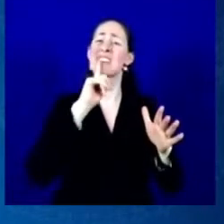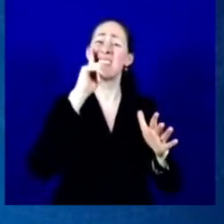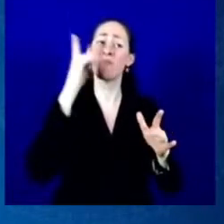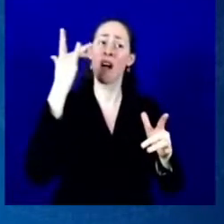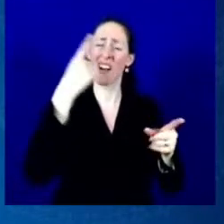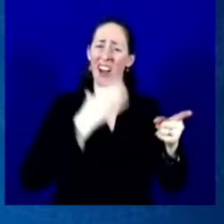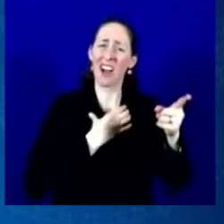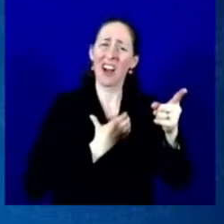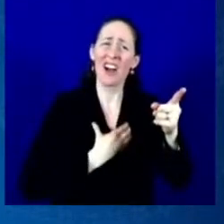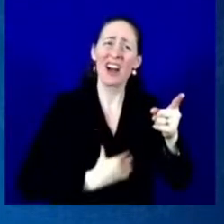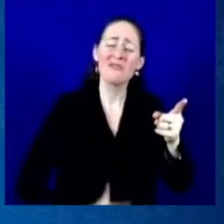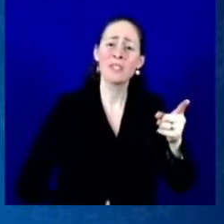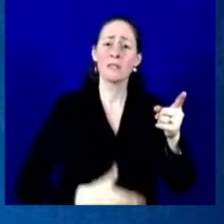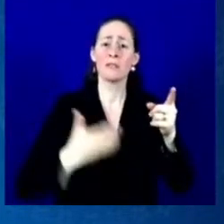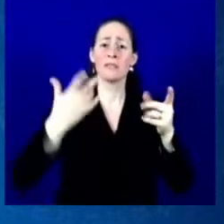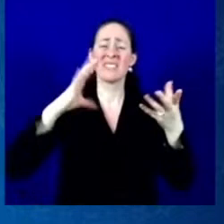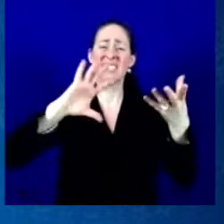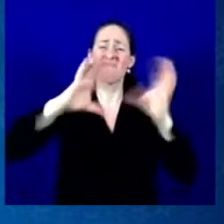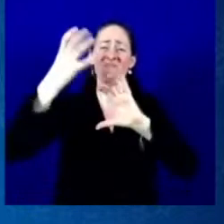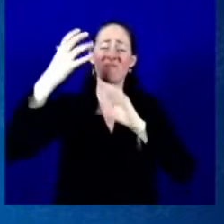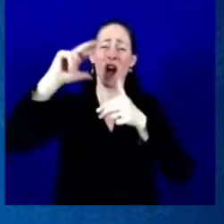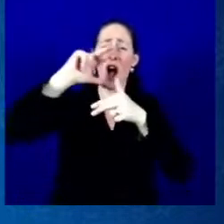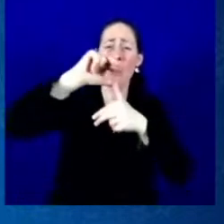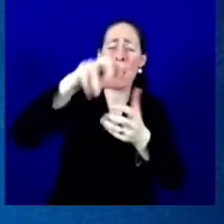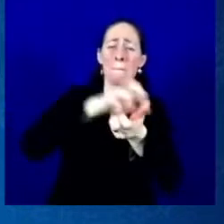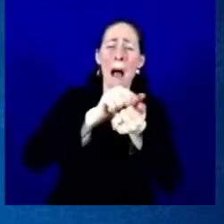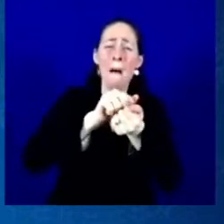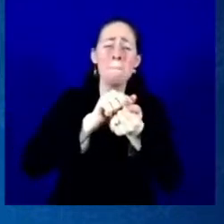disasters. When I was president,